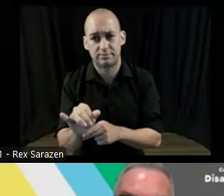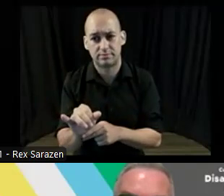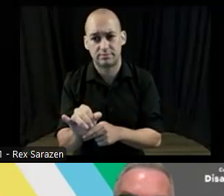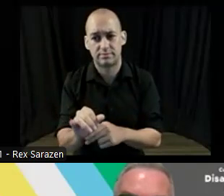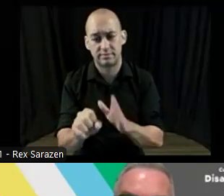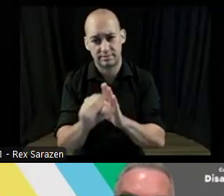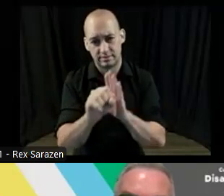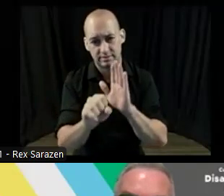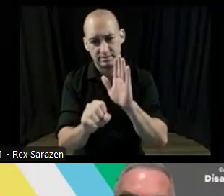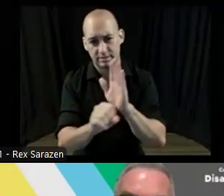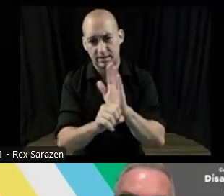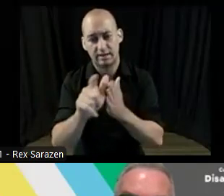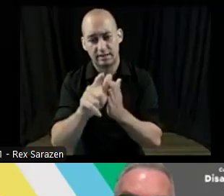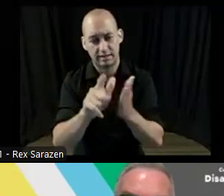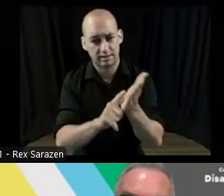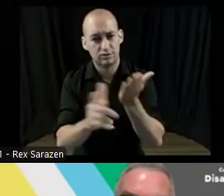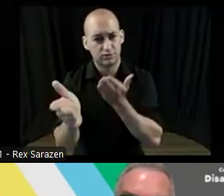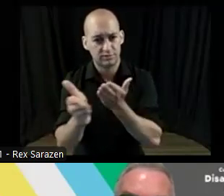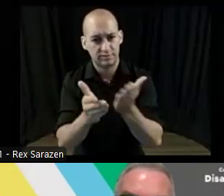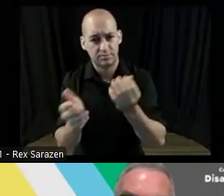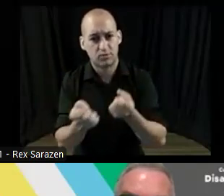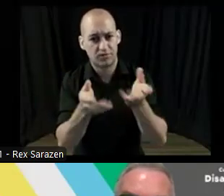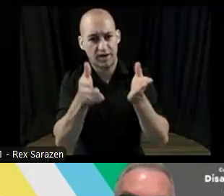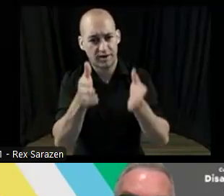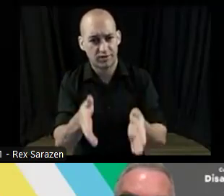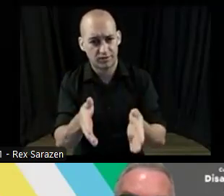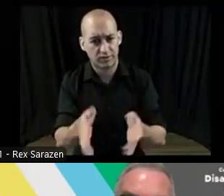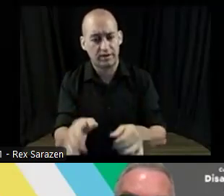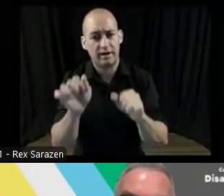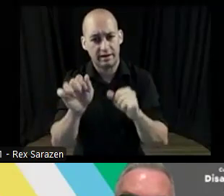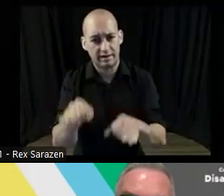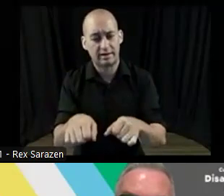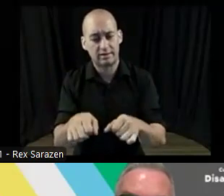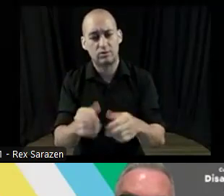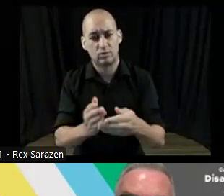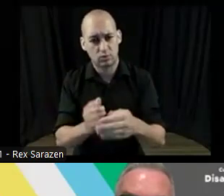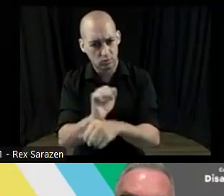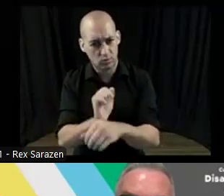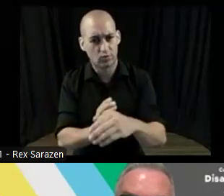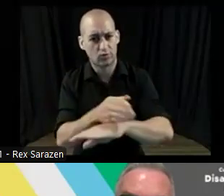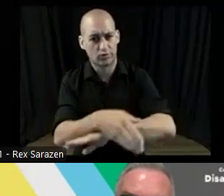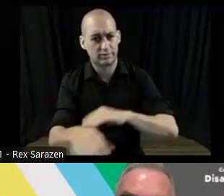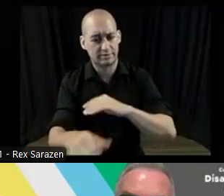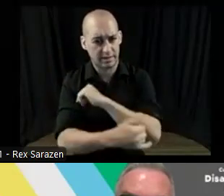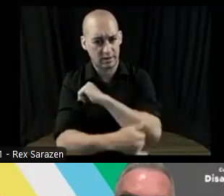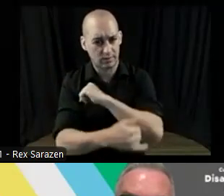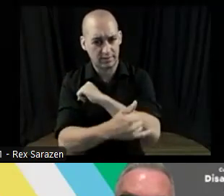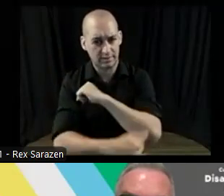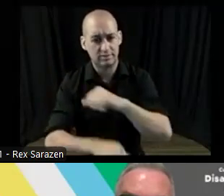state legal services provider is able to work across counties, work closely with